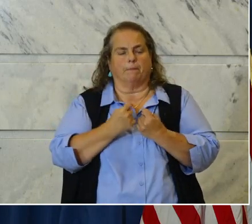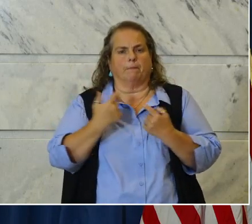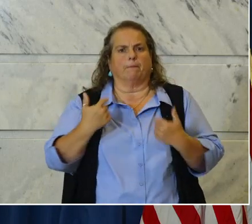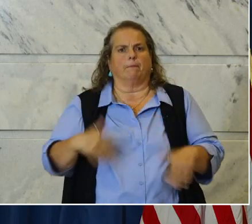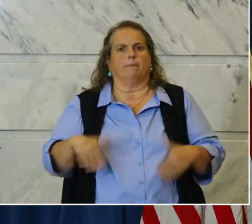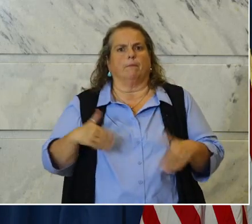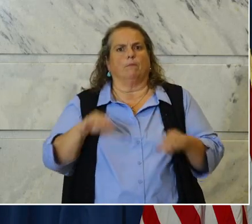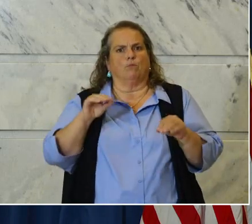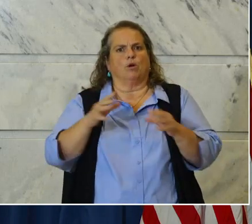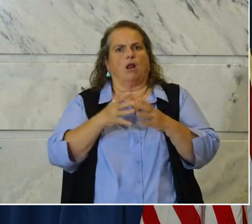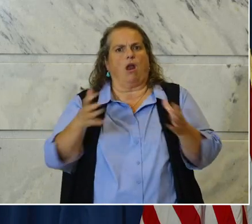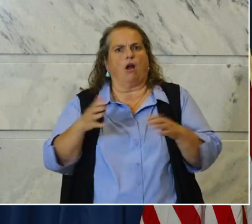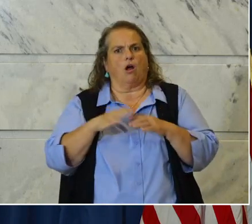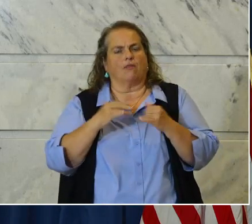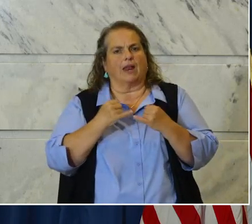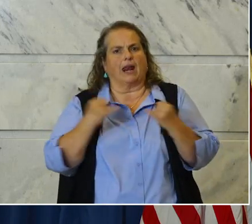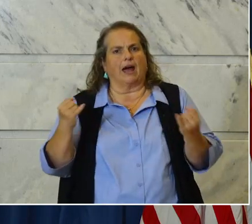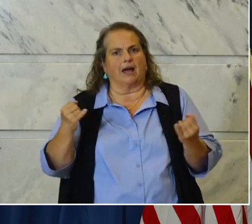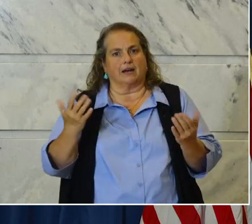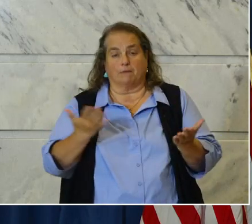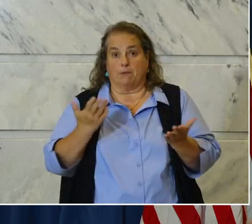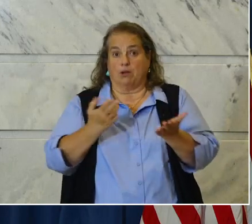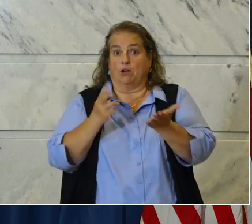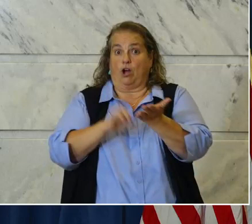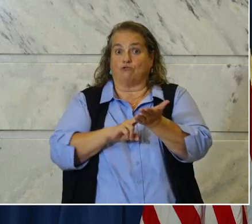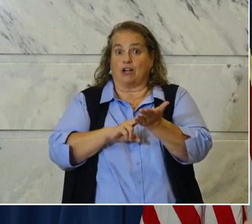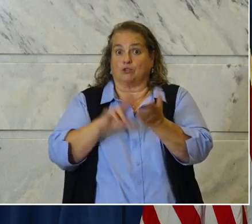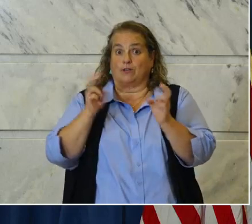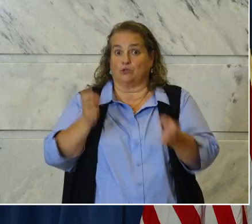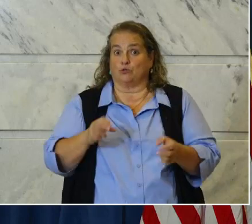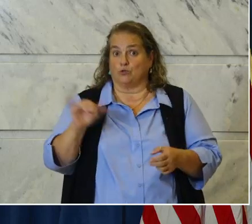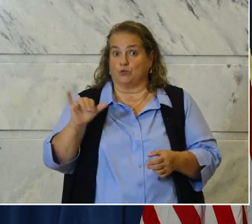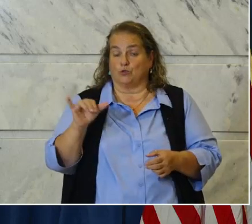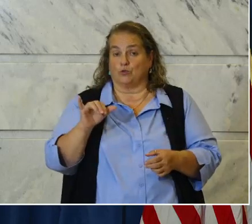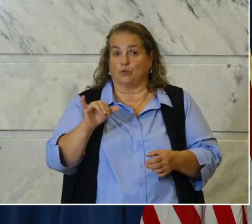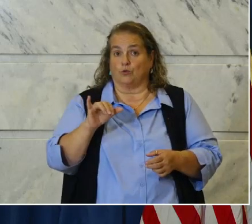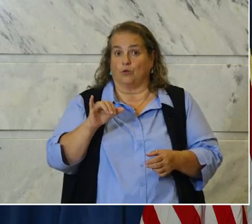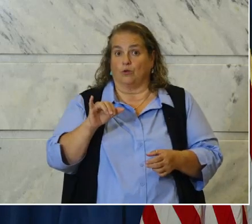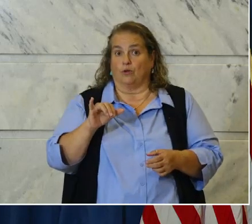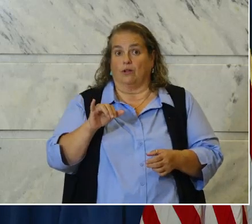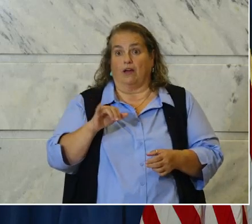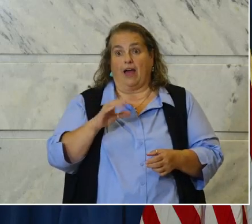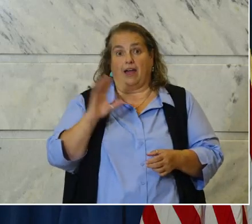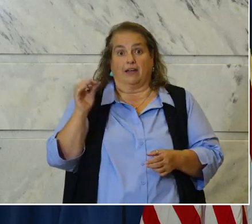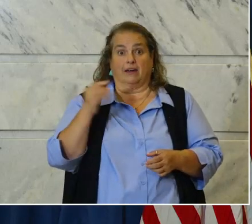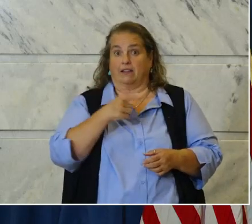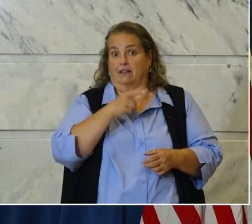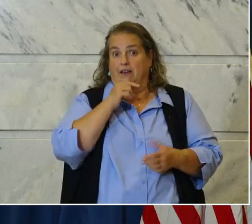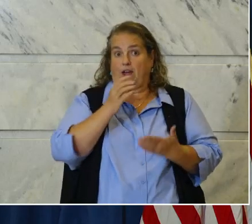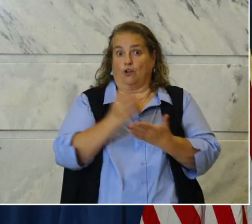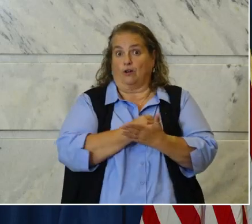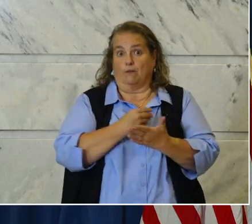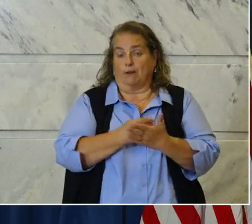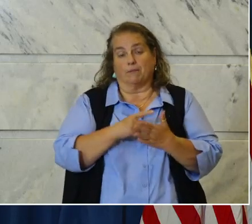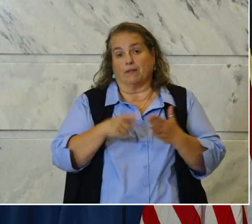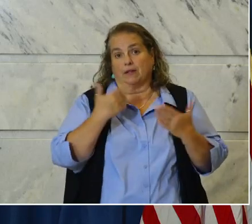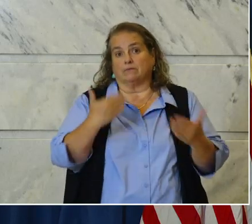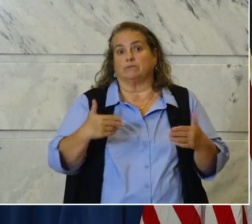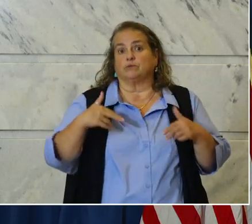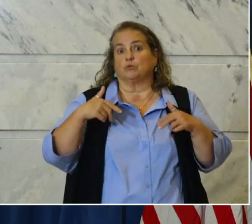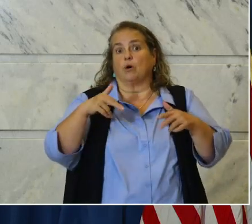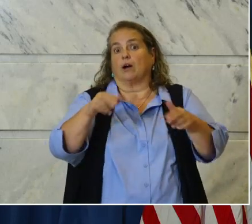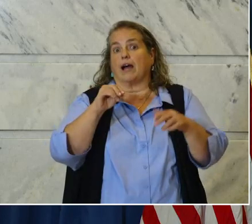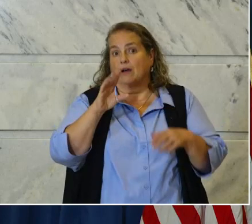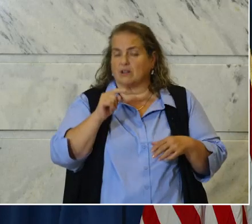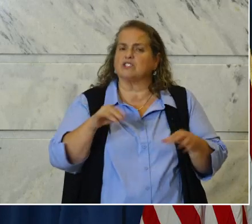on the line, and it's probably a contractual issue too. It's also putting part of your livelihood on the line. And I think it's important that